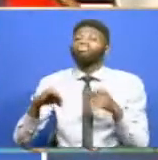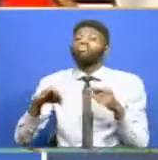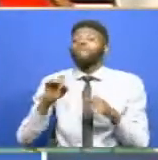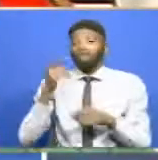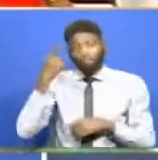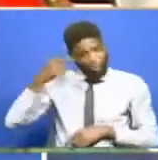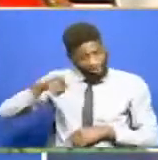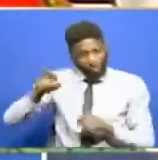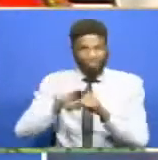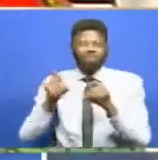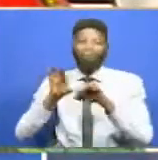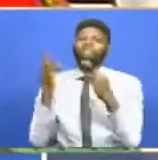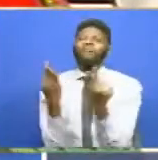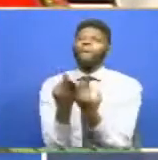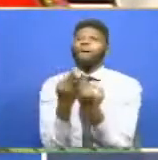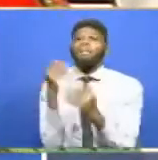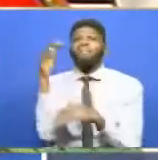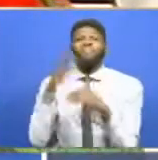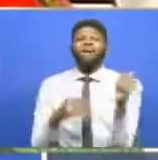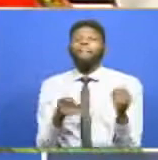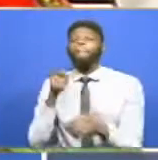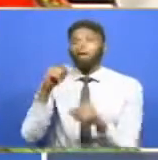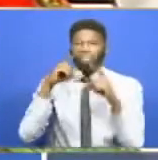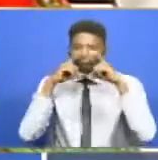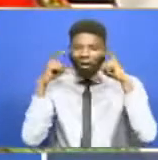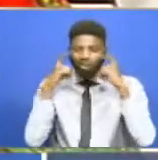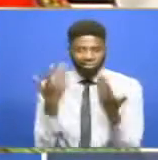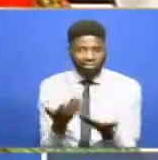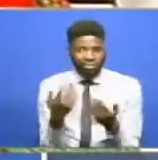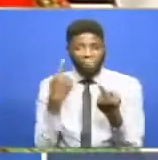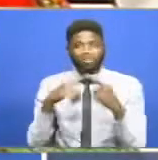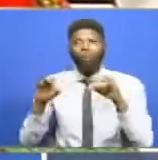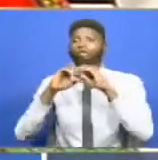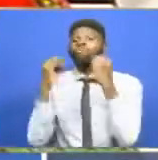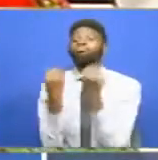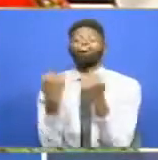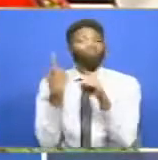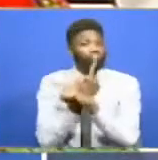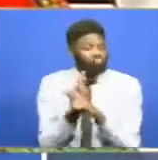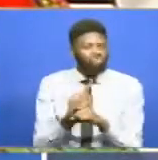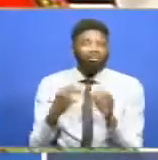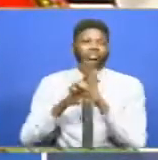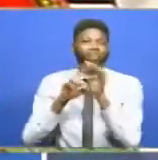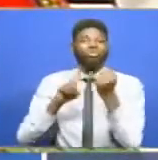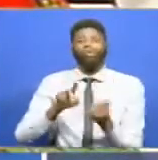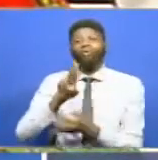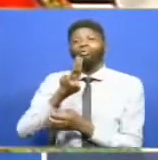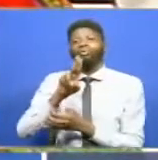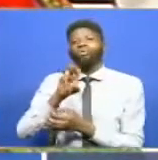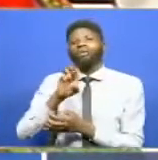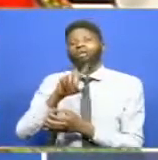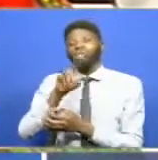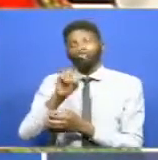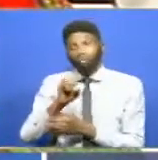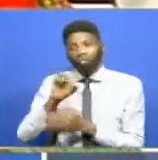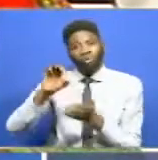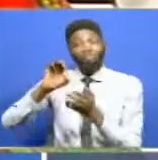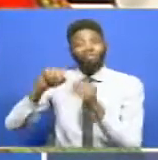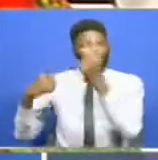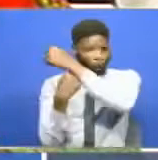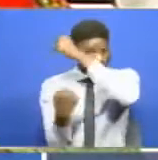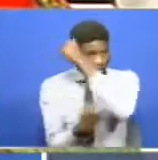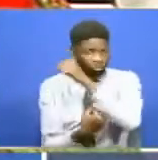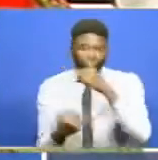family, as opposed to buying the masks. But with organizations such as Uweza Foundation, who have been able